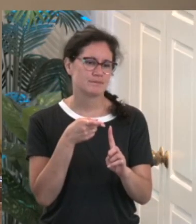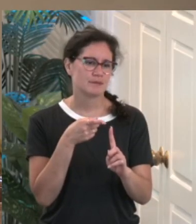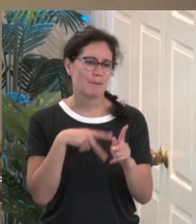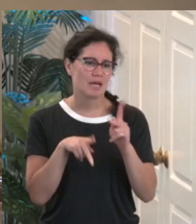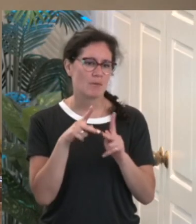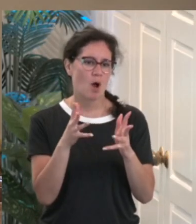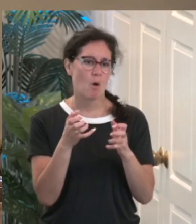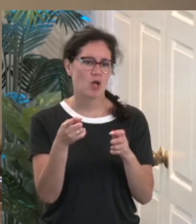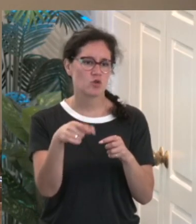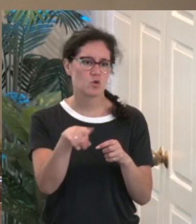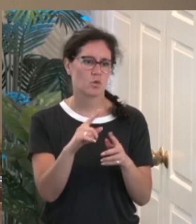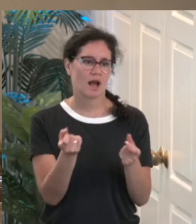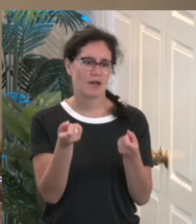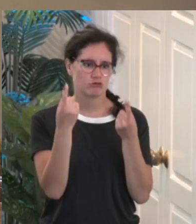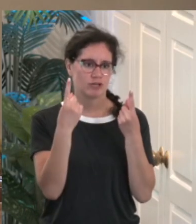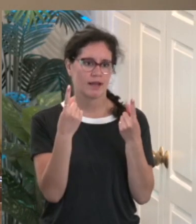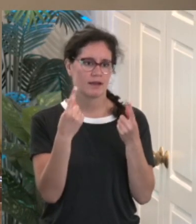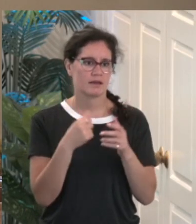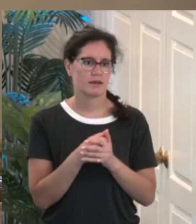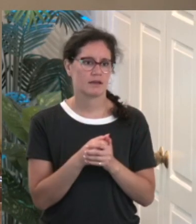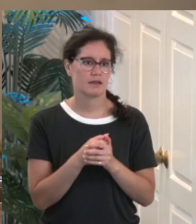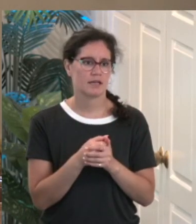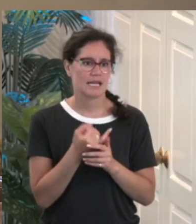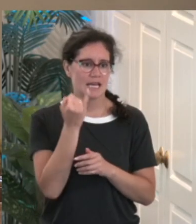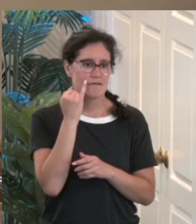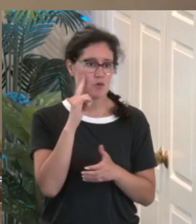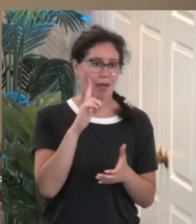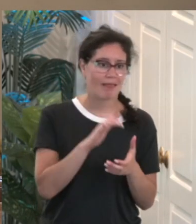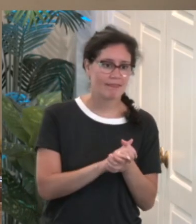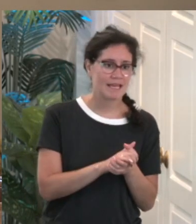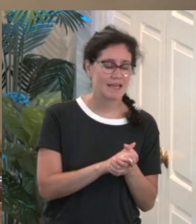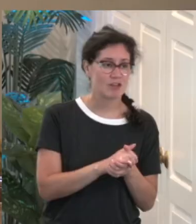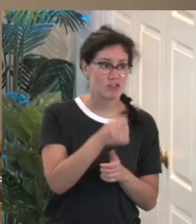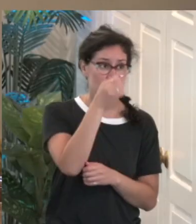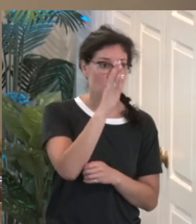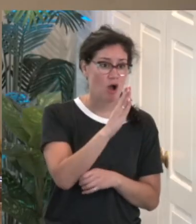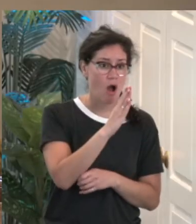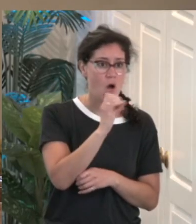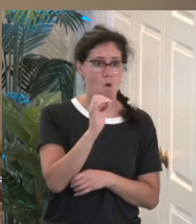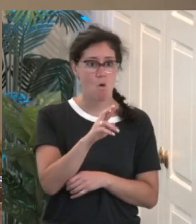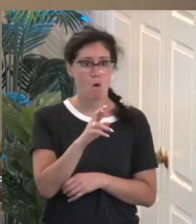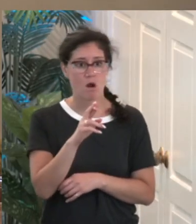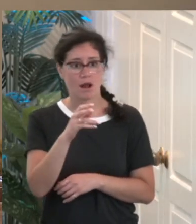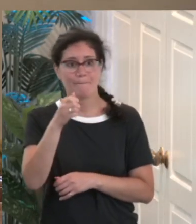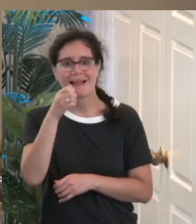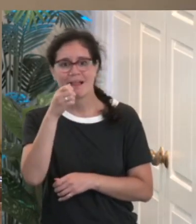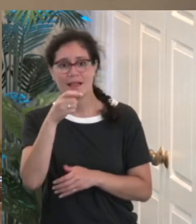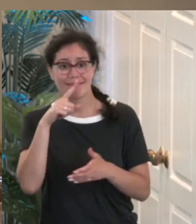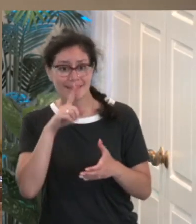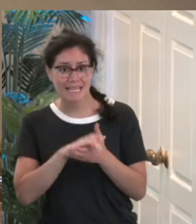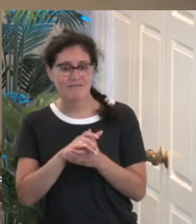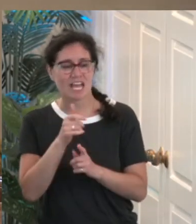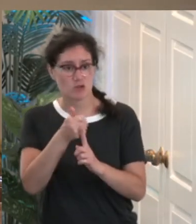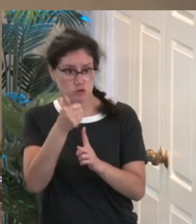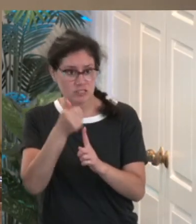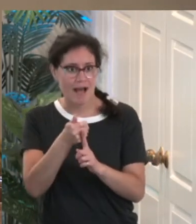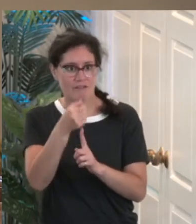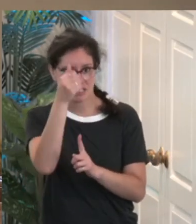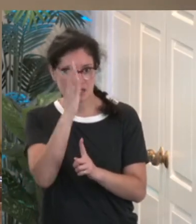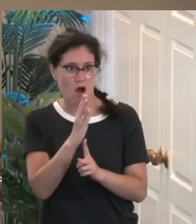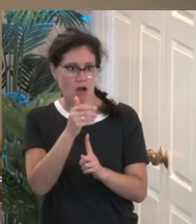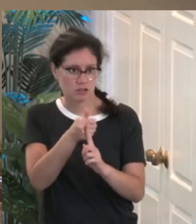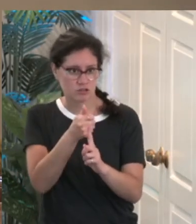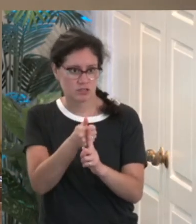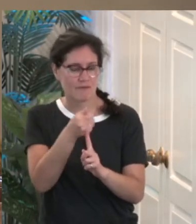you to understand is that whether you believe there is a God, believe that you are God, first of all. Believe that God is